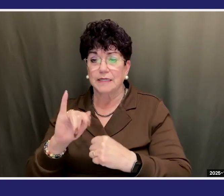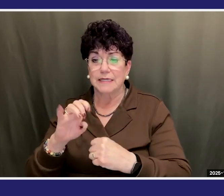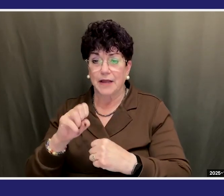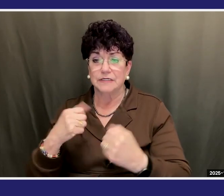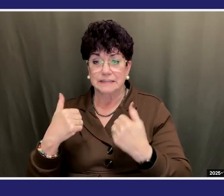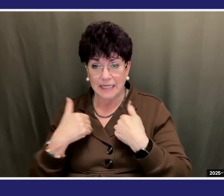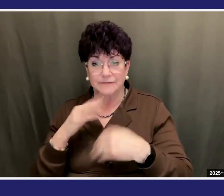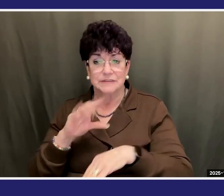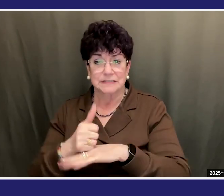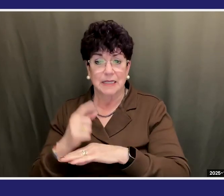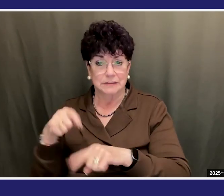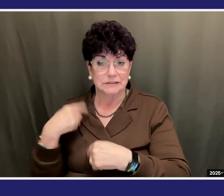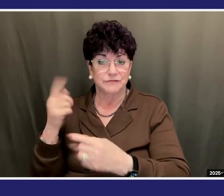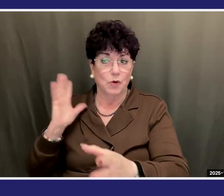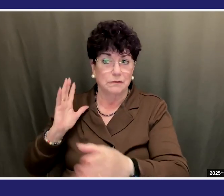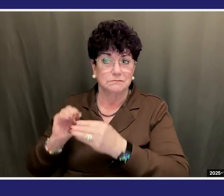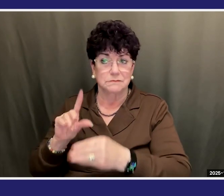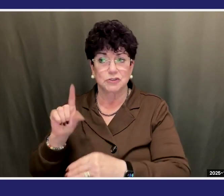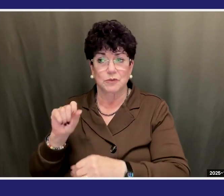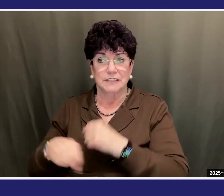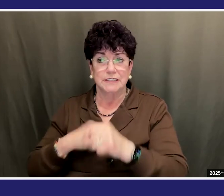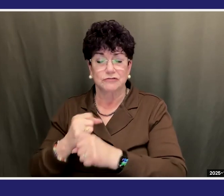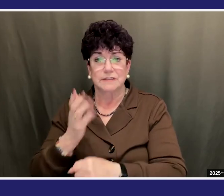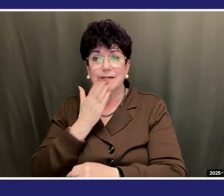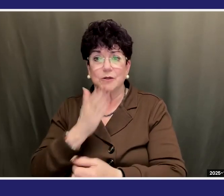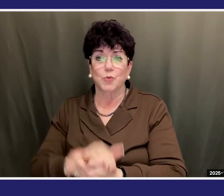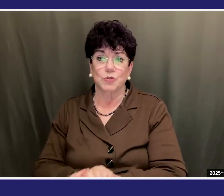around prevention. Thank you.